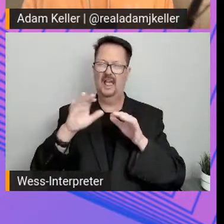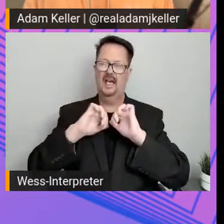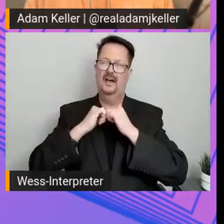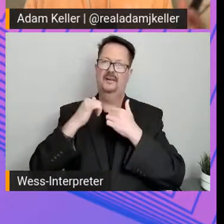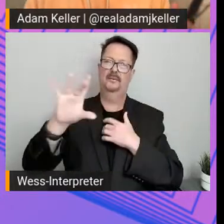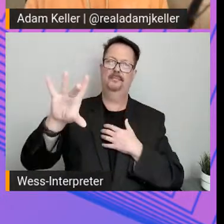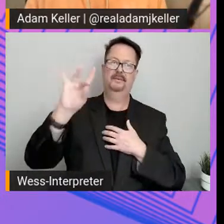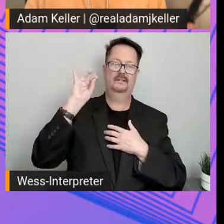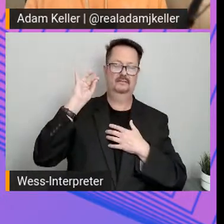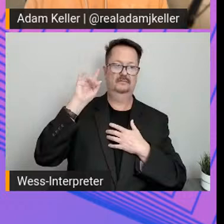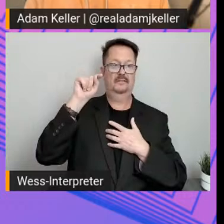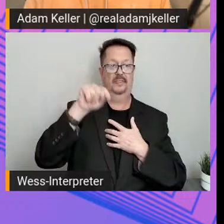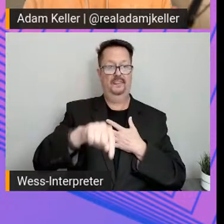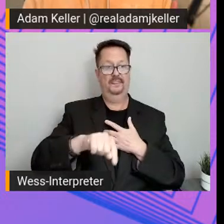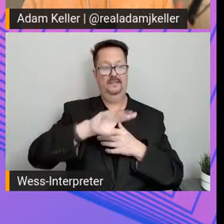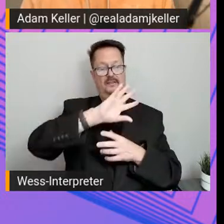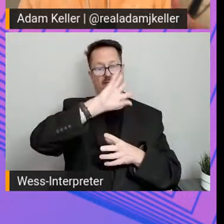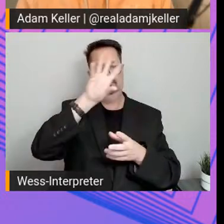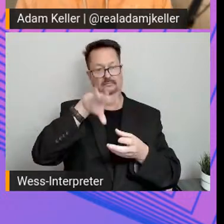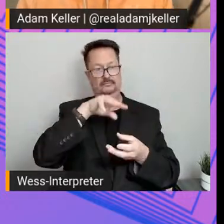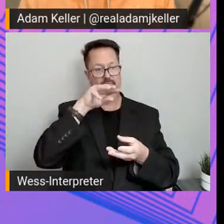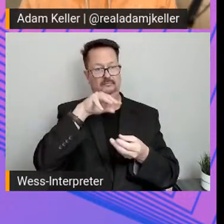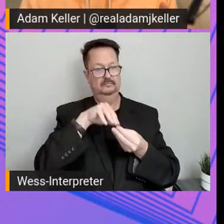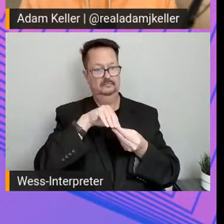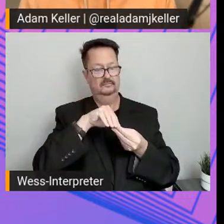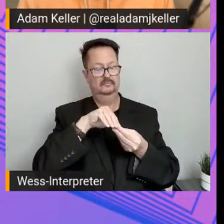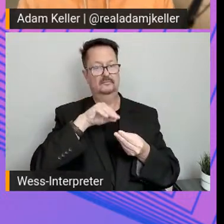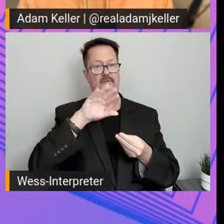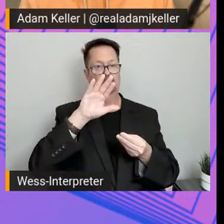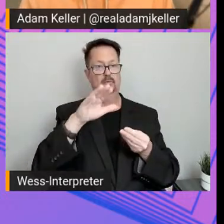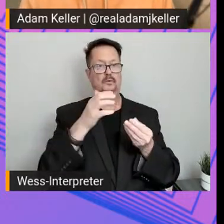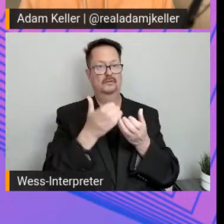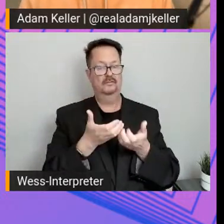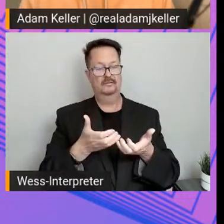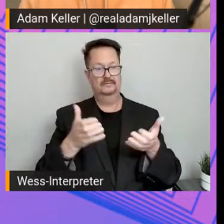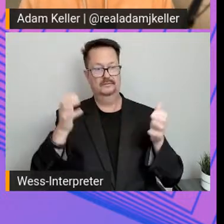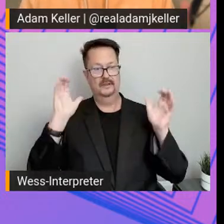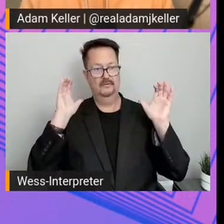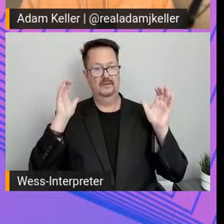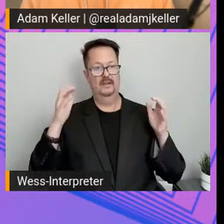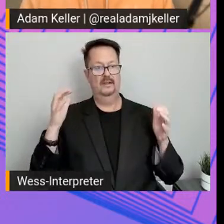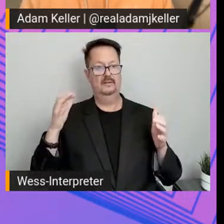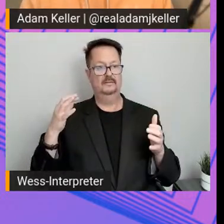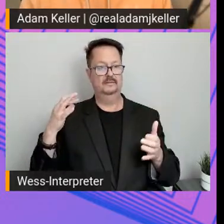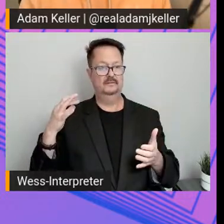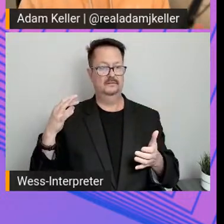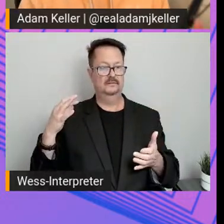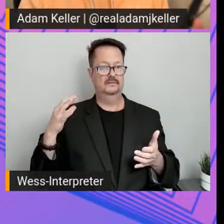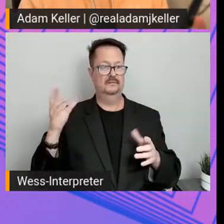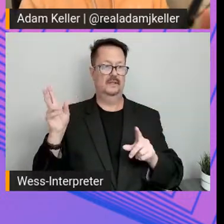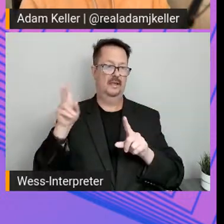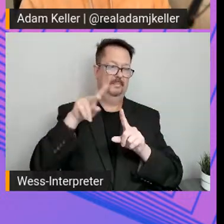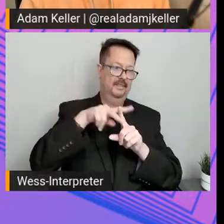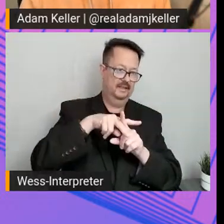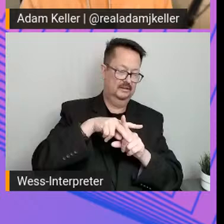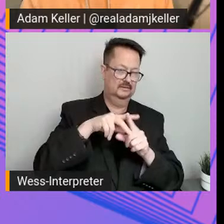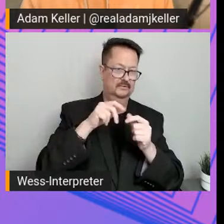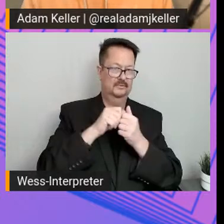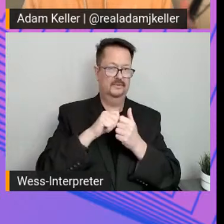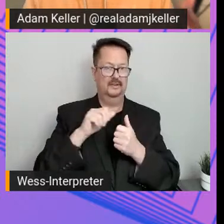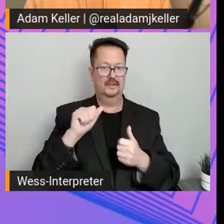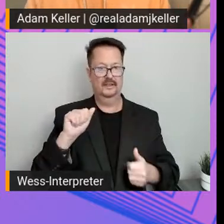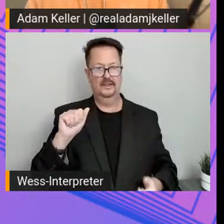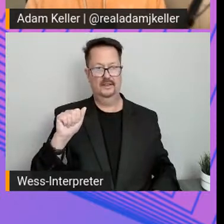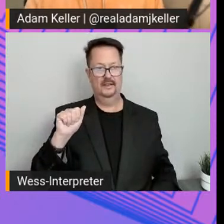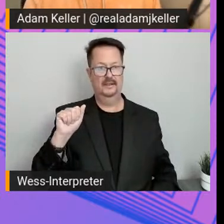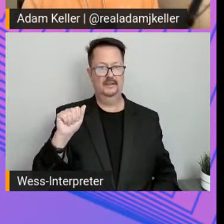this is all about supercharging your containerized applications with the AWS CDK, the AWS Copilot